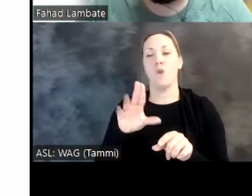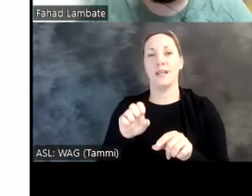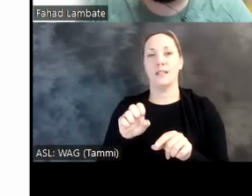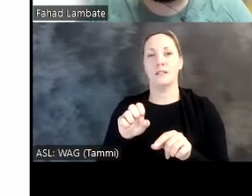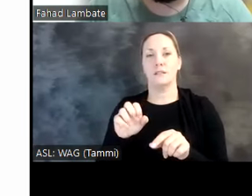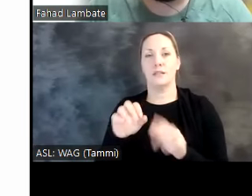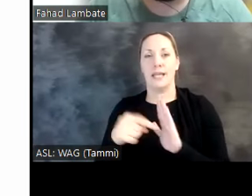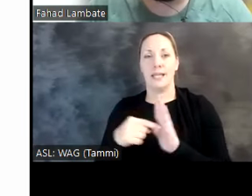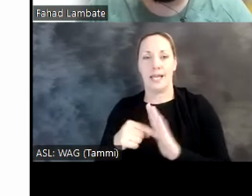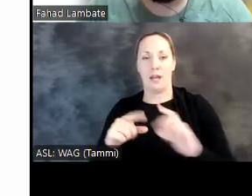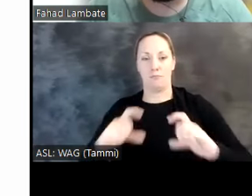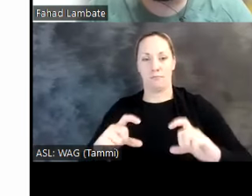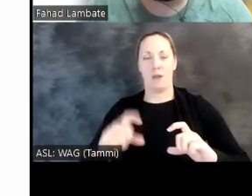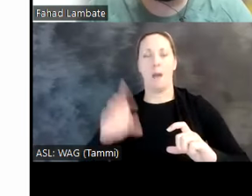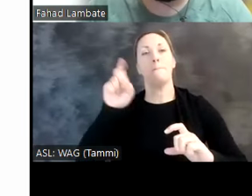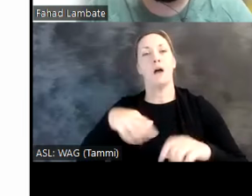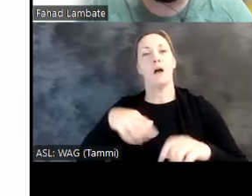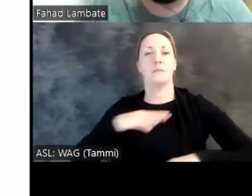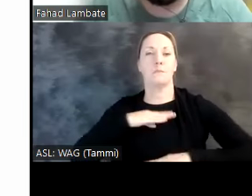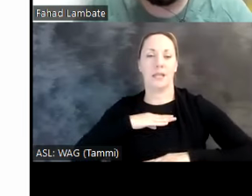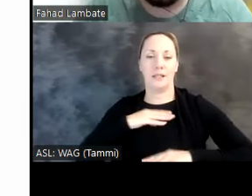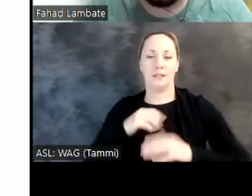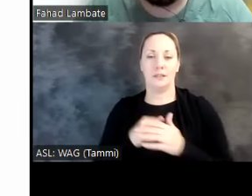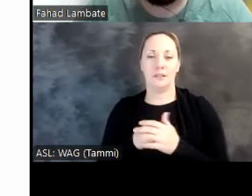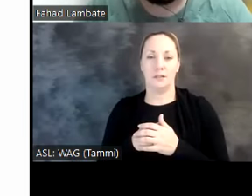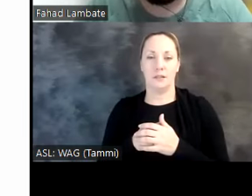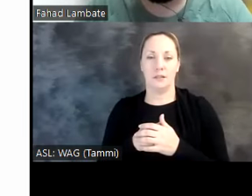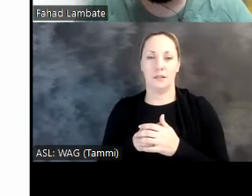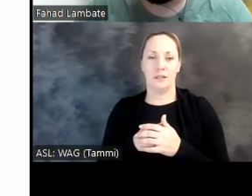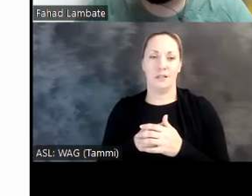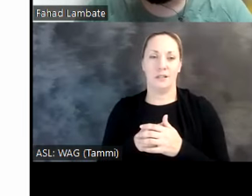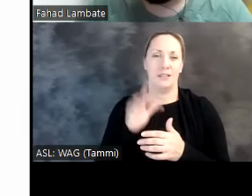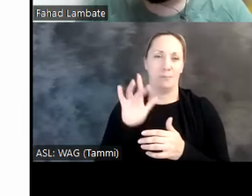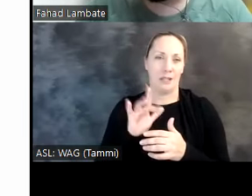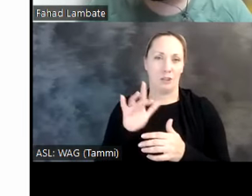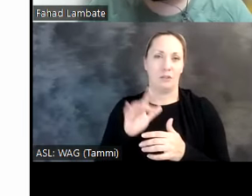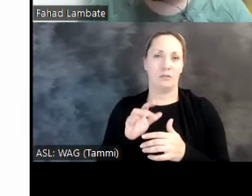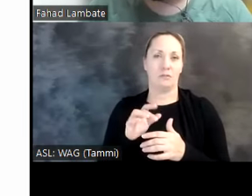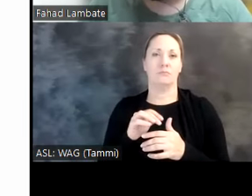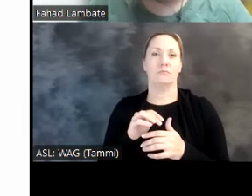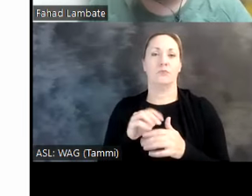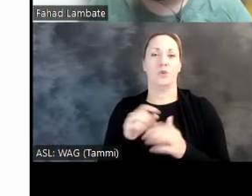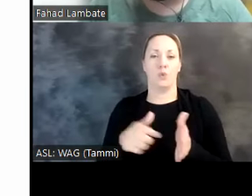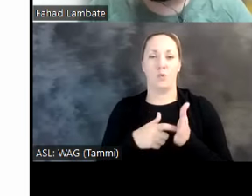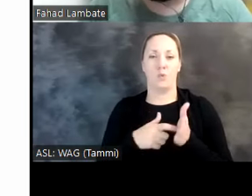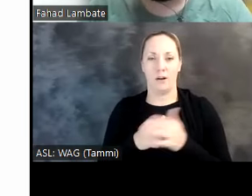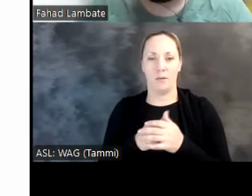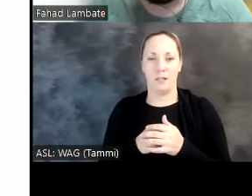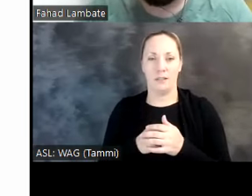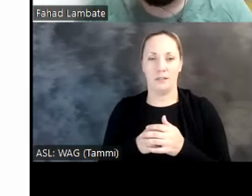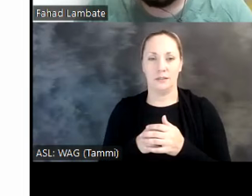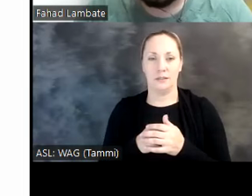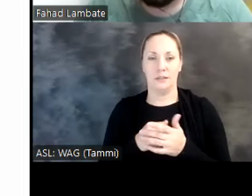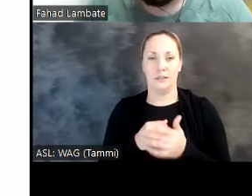there, it has to meet the contrast ratio requirement of 3:1 between the focused and unfocused